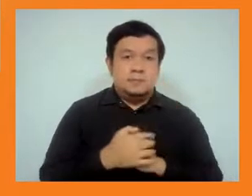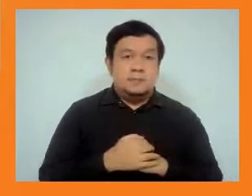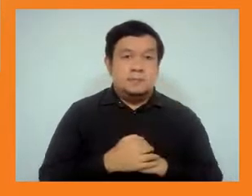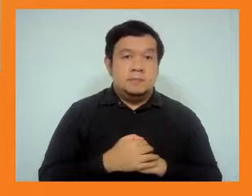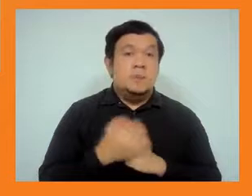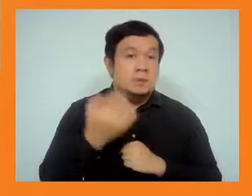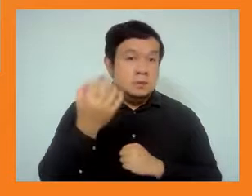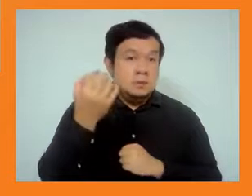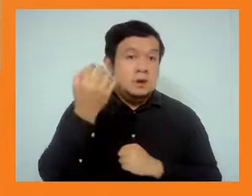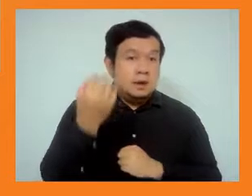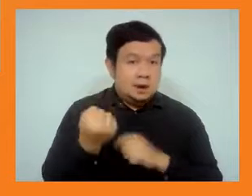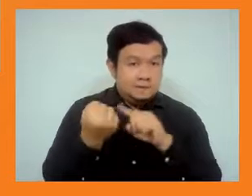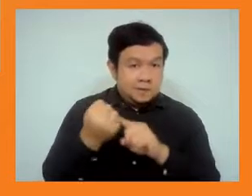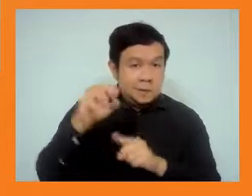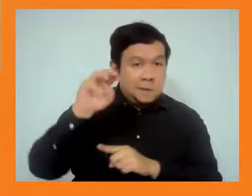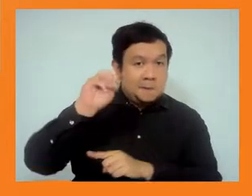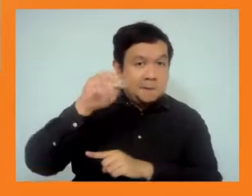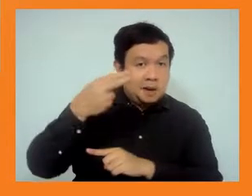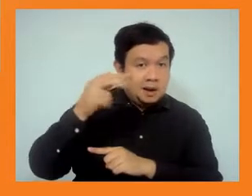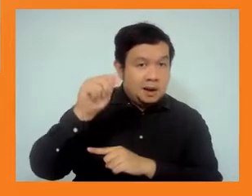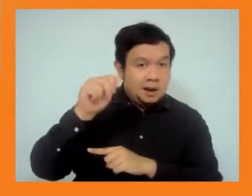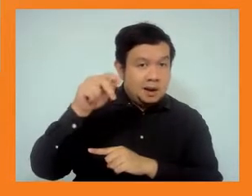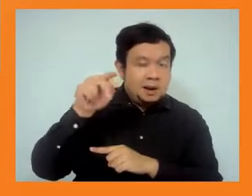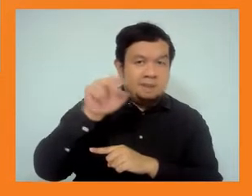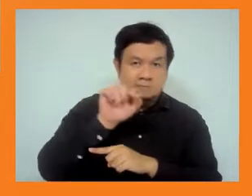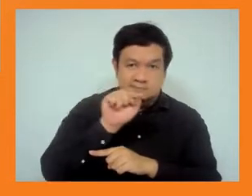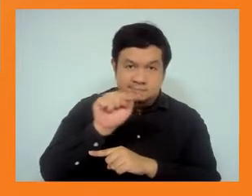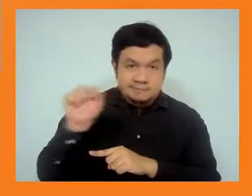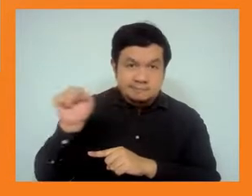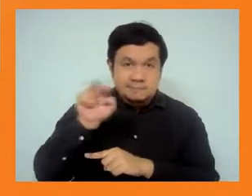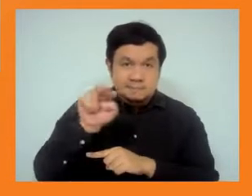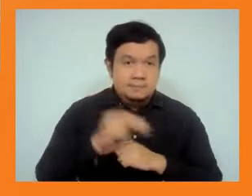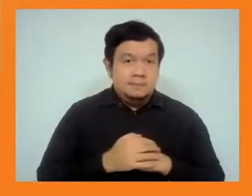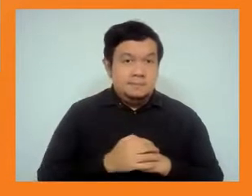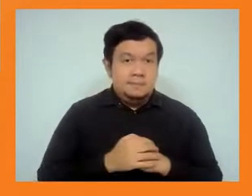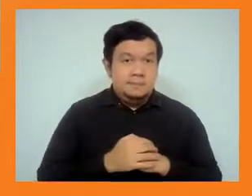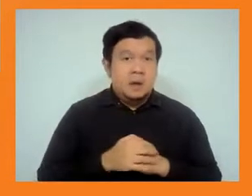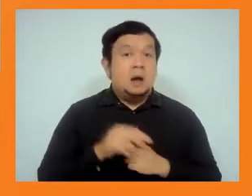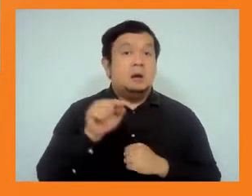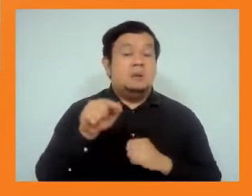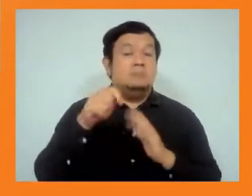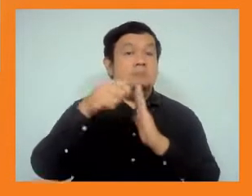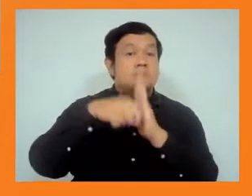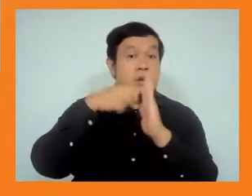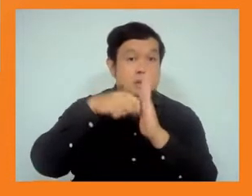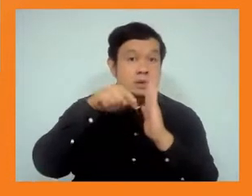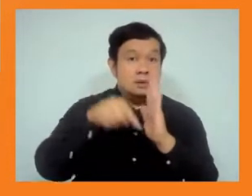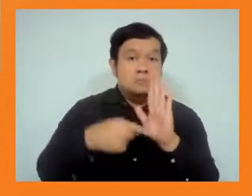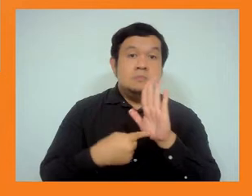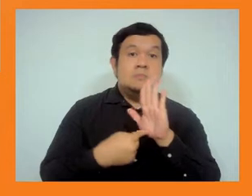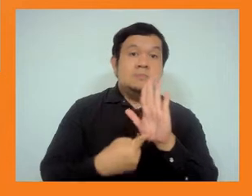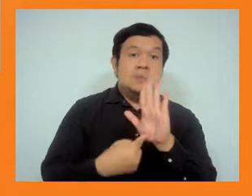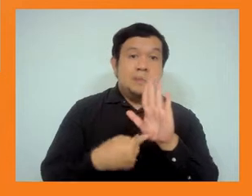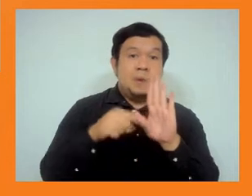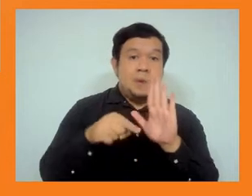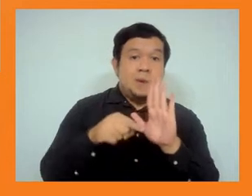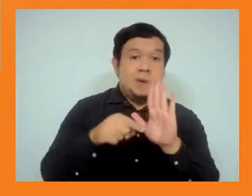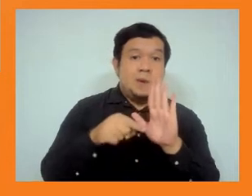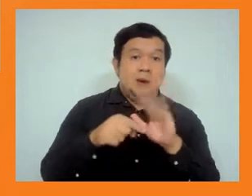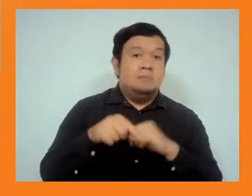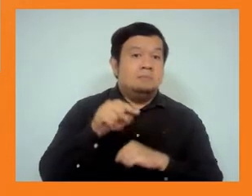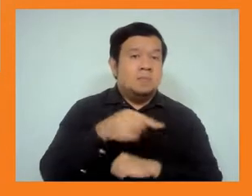My job is now to bring some of the lessons from the ground. So I think my first lesson is lack of awareness and lack of consultation